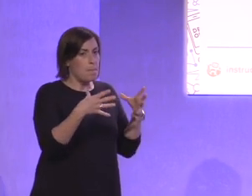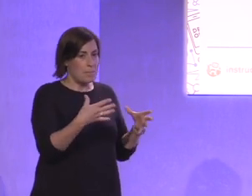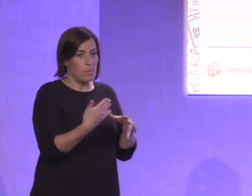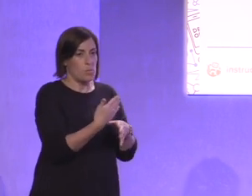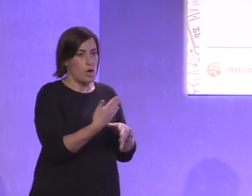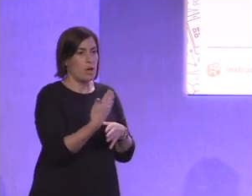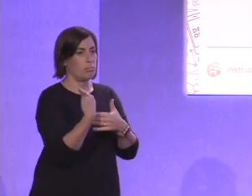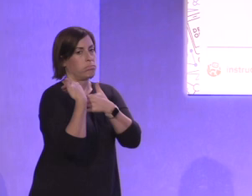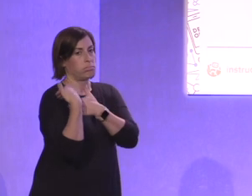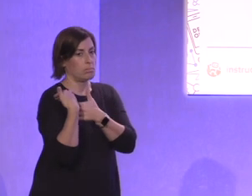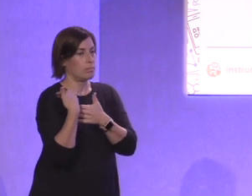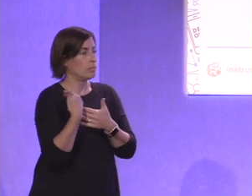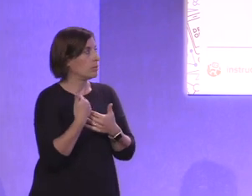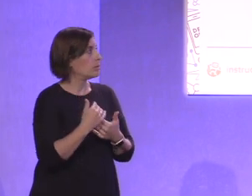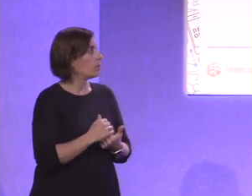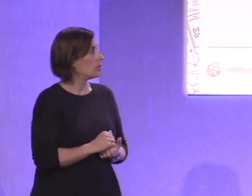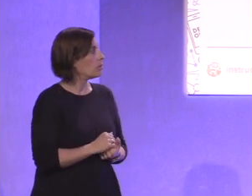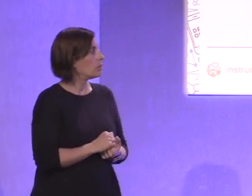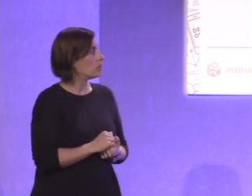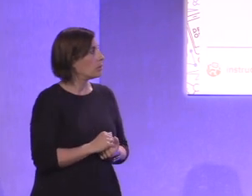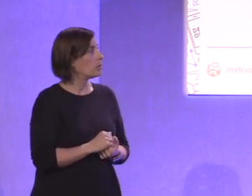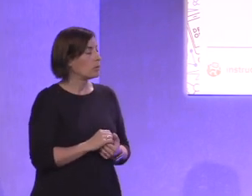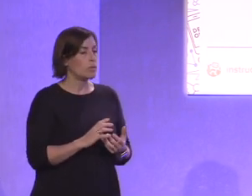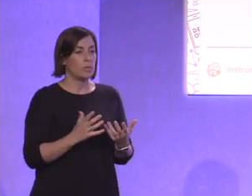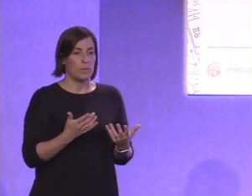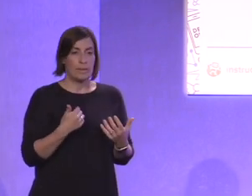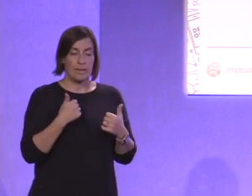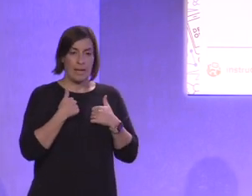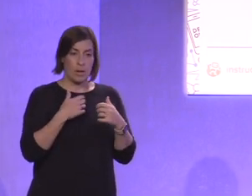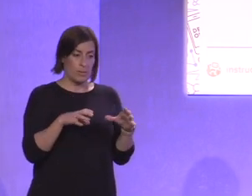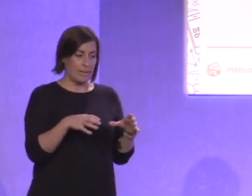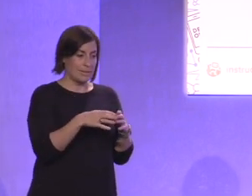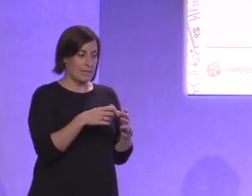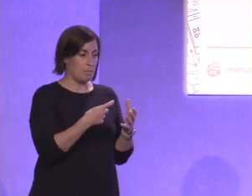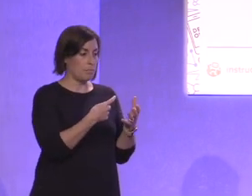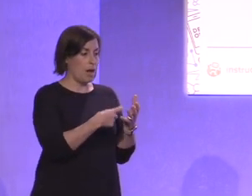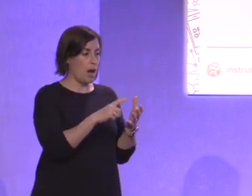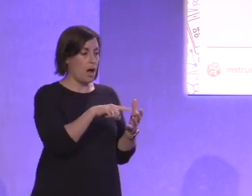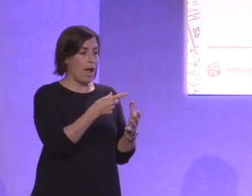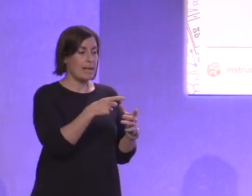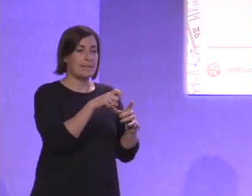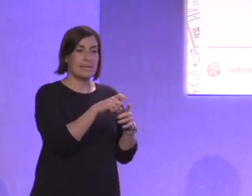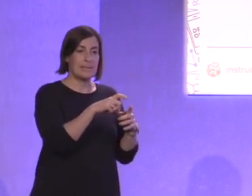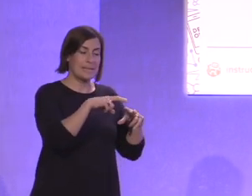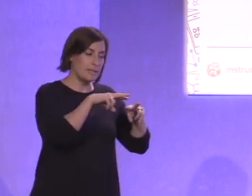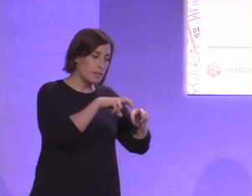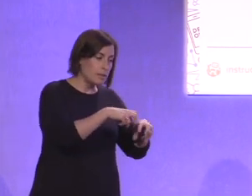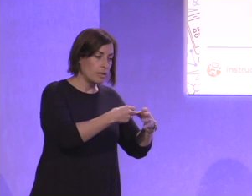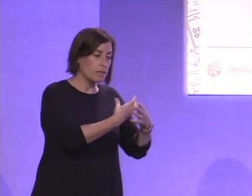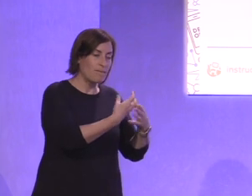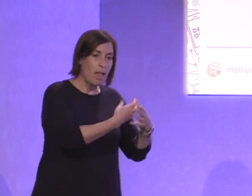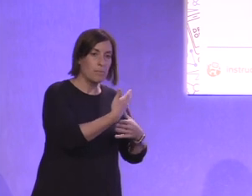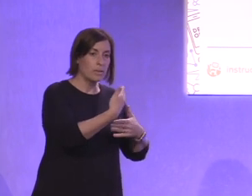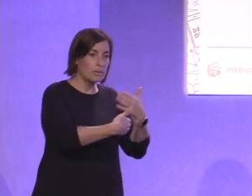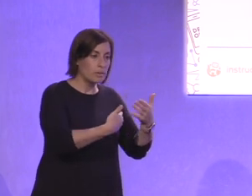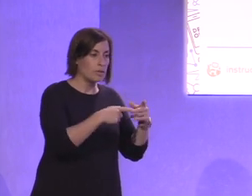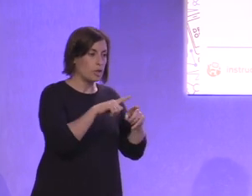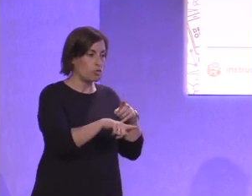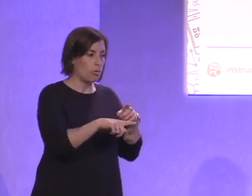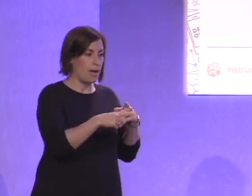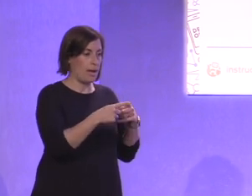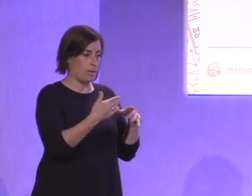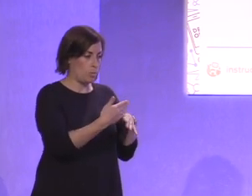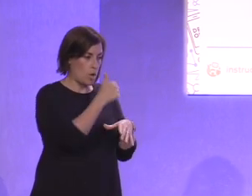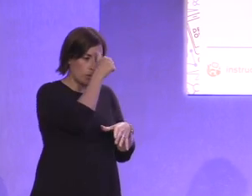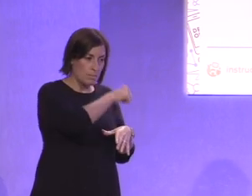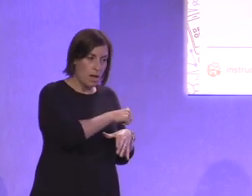workload that we run. Our team is within the R&D organization, so we try to work smart, and what we learn